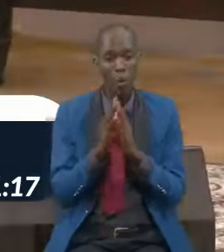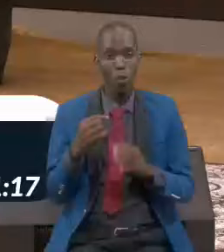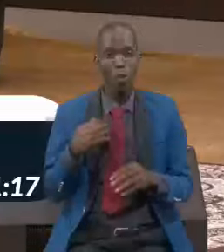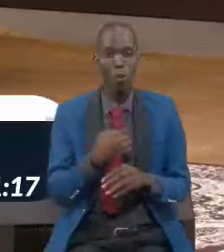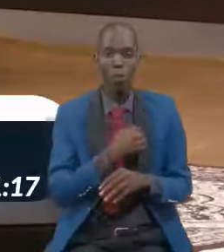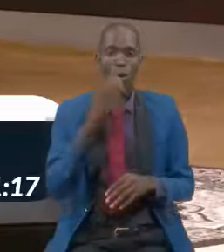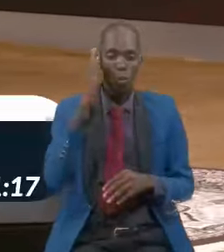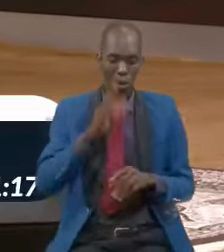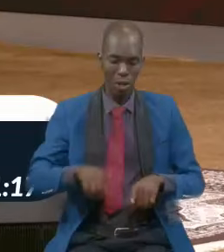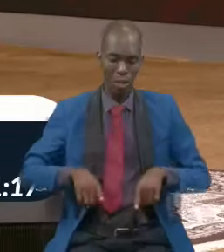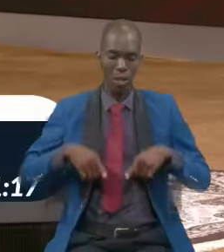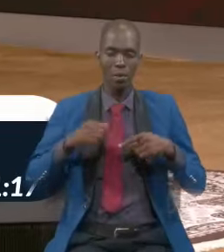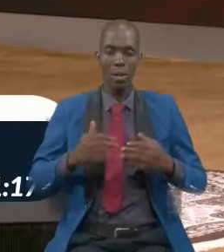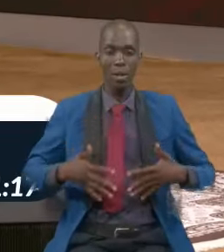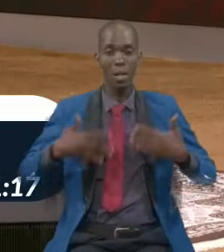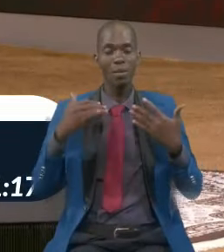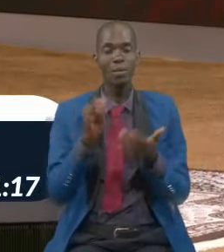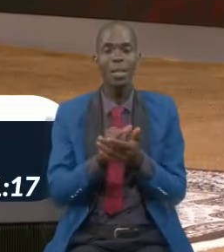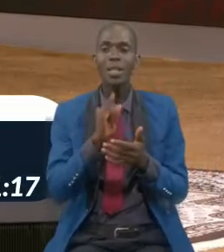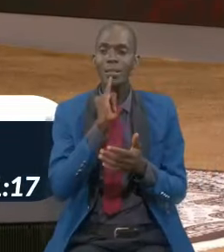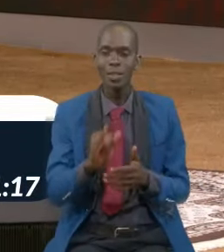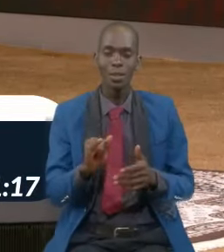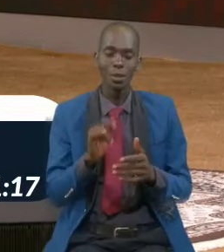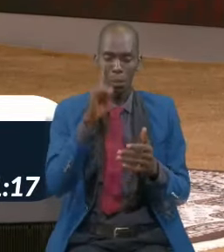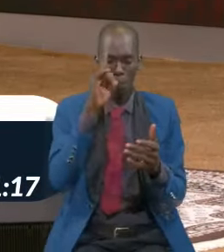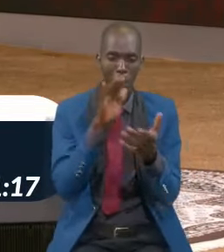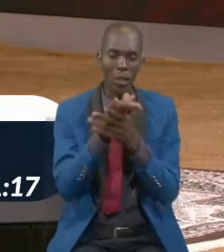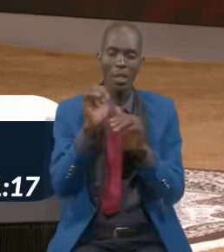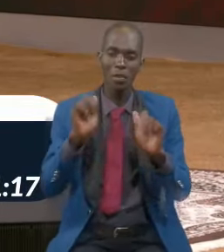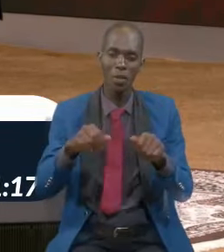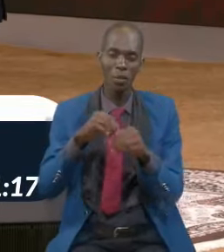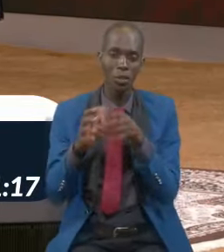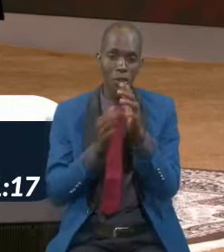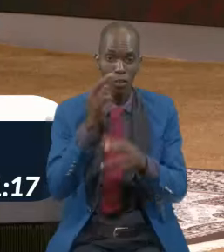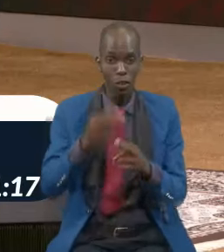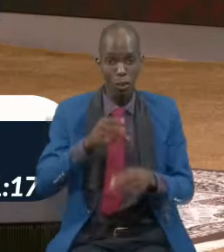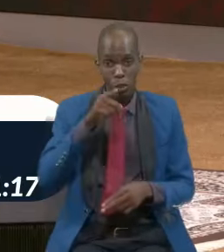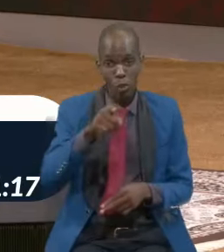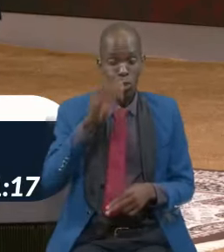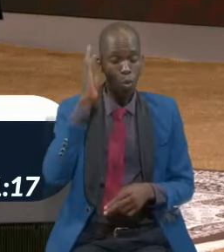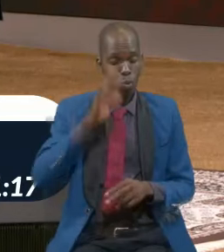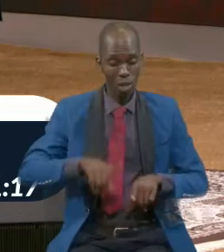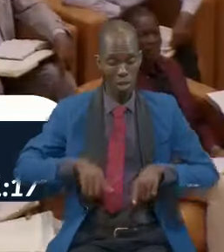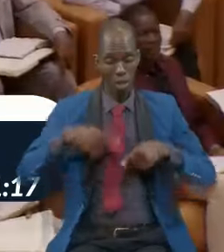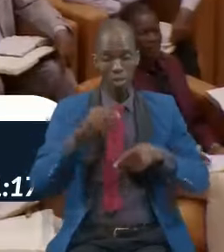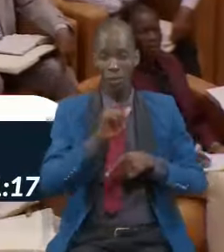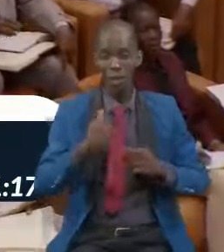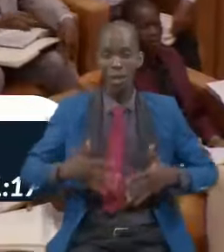life that is believable. I said you will live a life that is